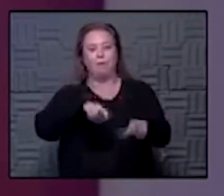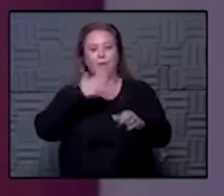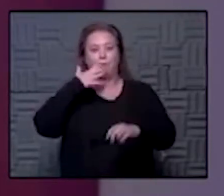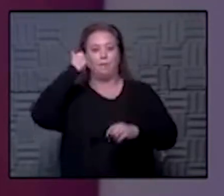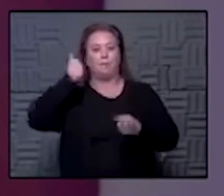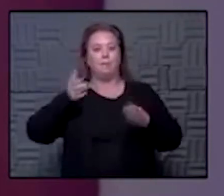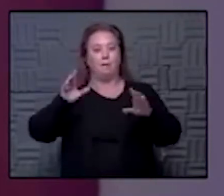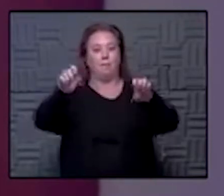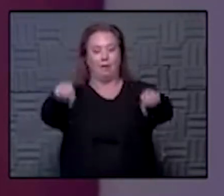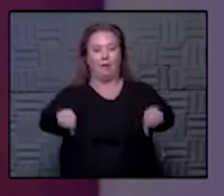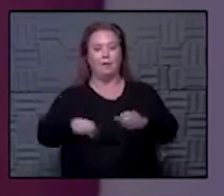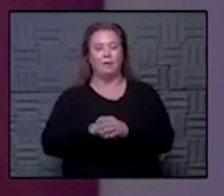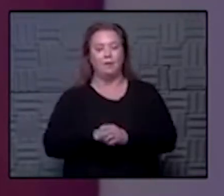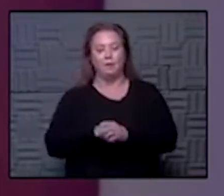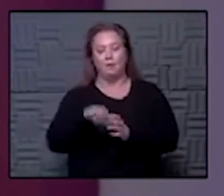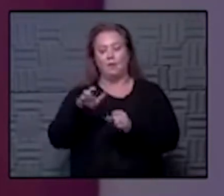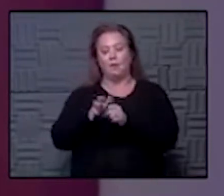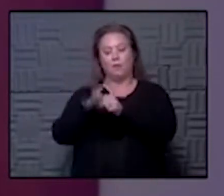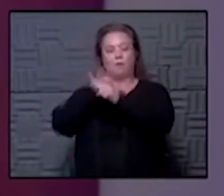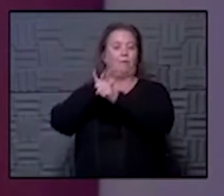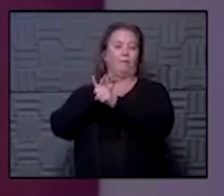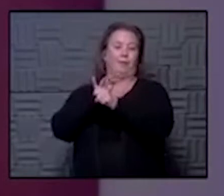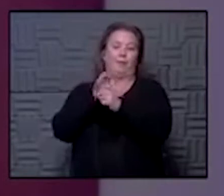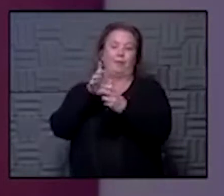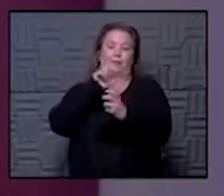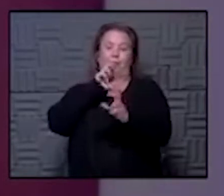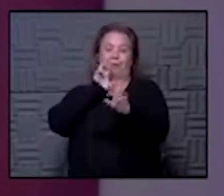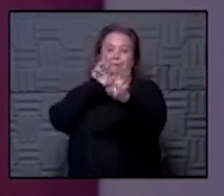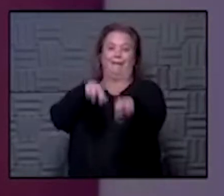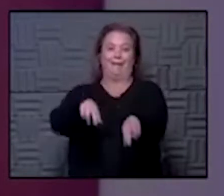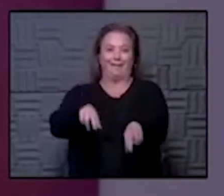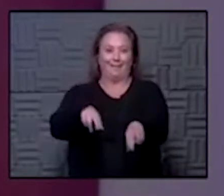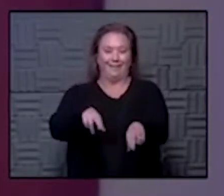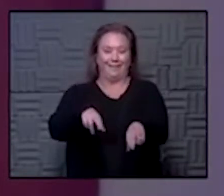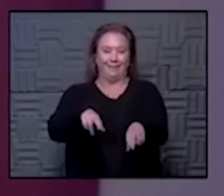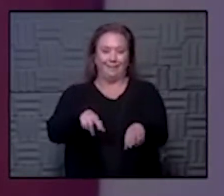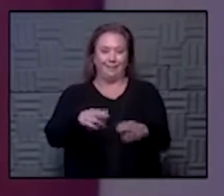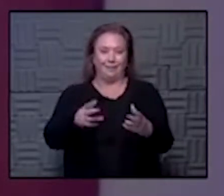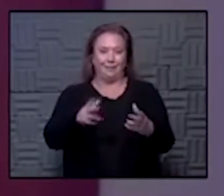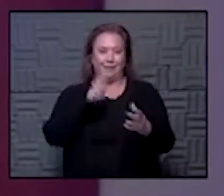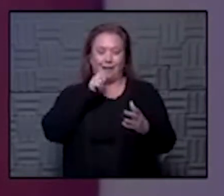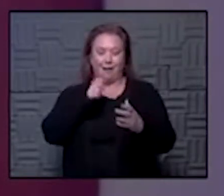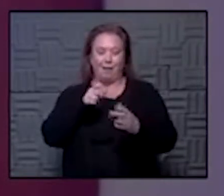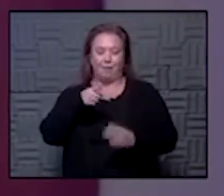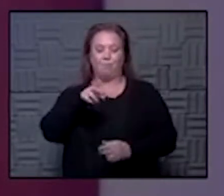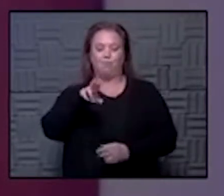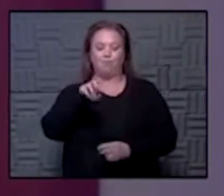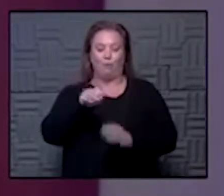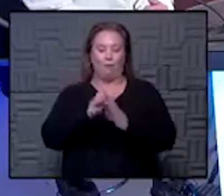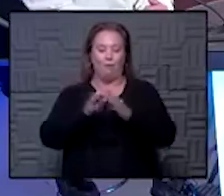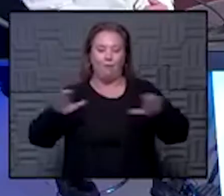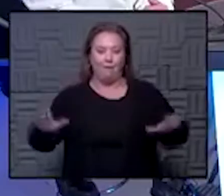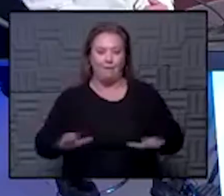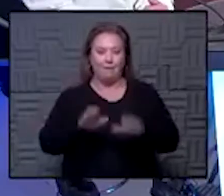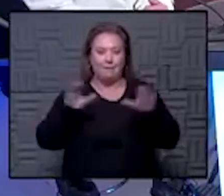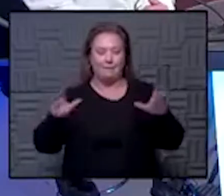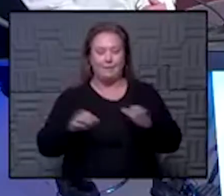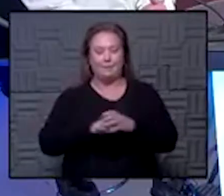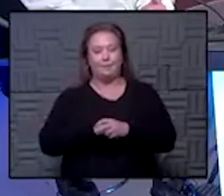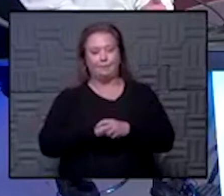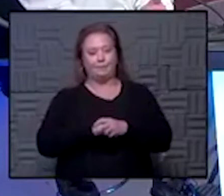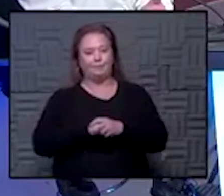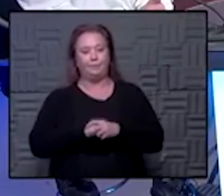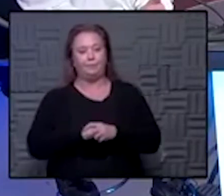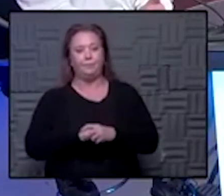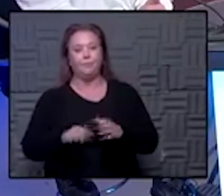best we can, and COVID just has us reacting and not being proactive about a lot of things. Yeah. All right,